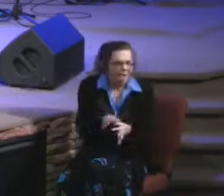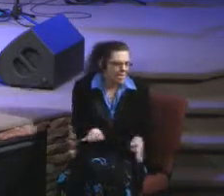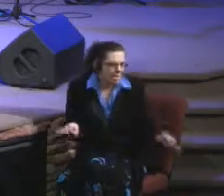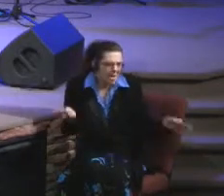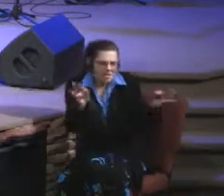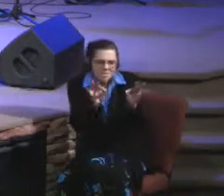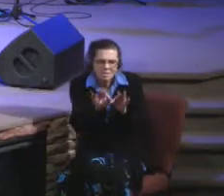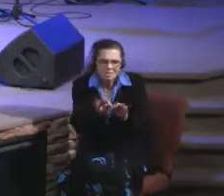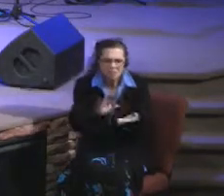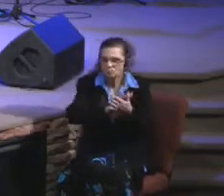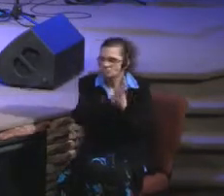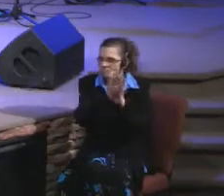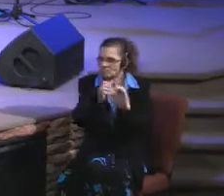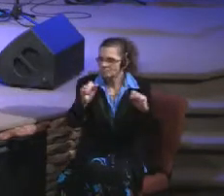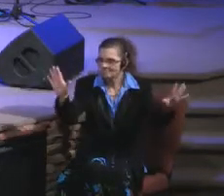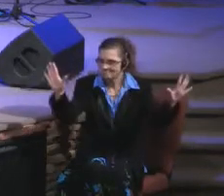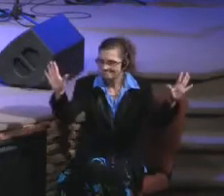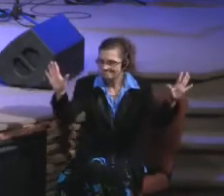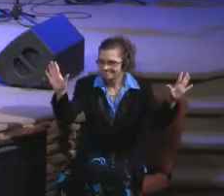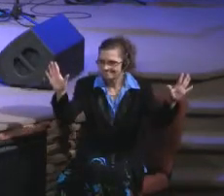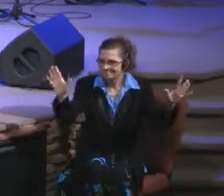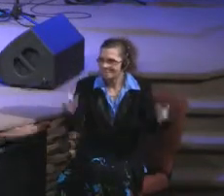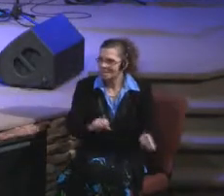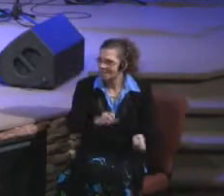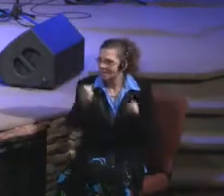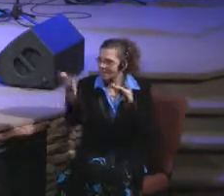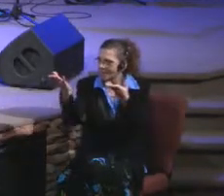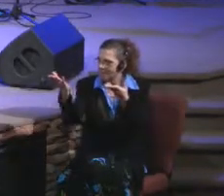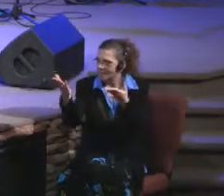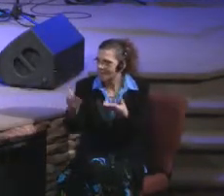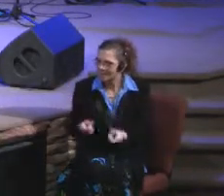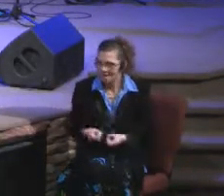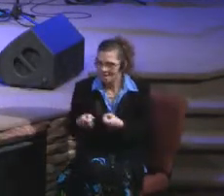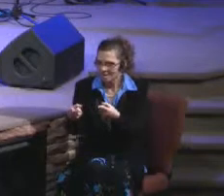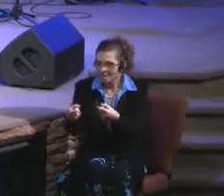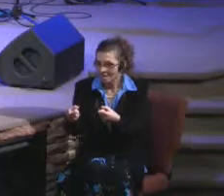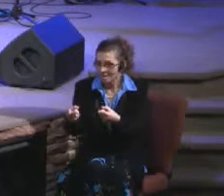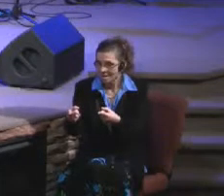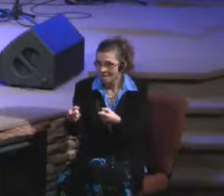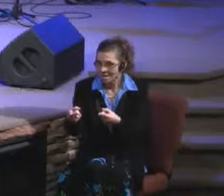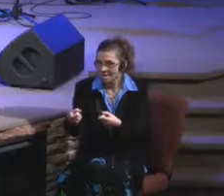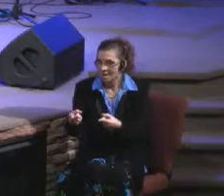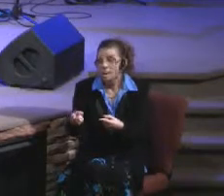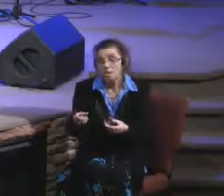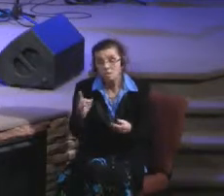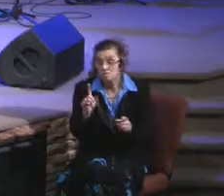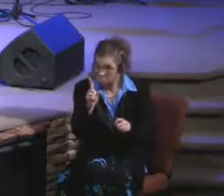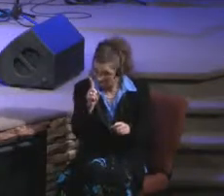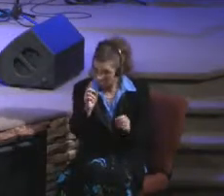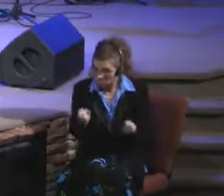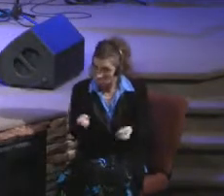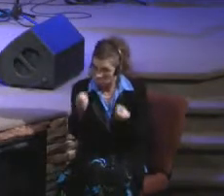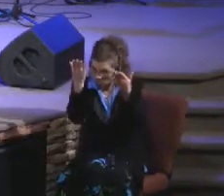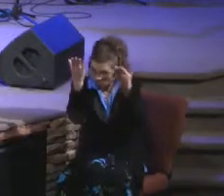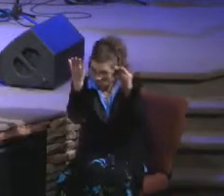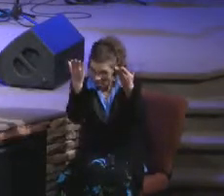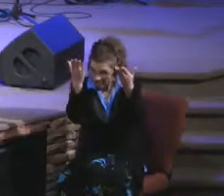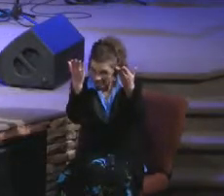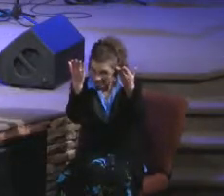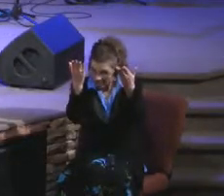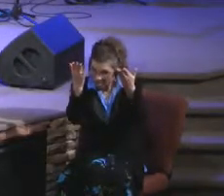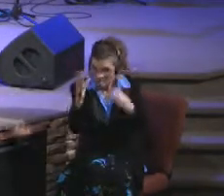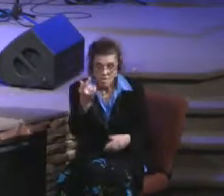of that was to go specifically towards the treasure and glory of God. The Israelites